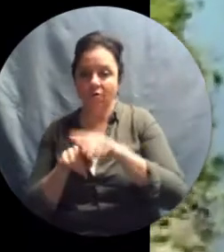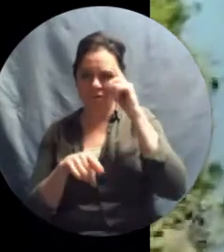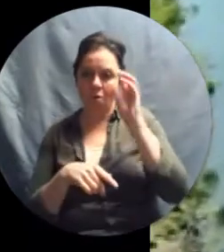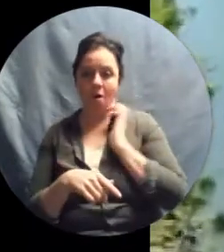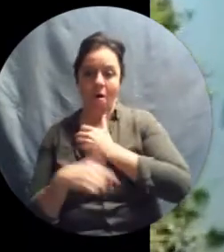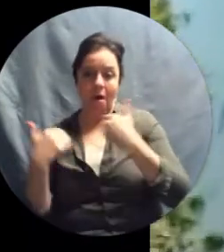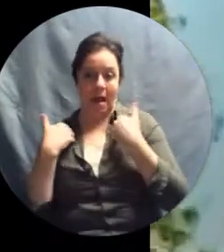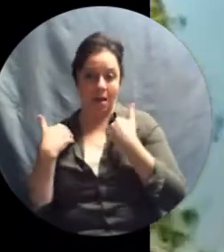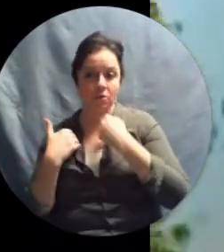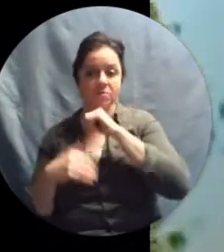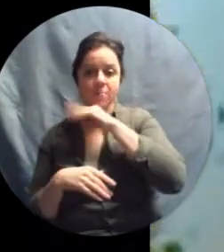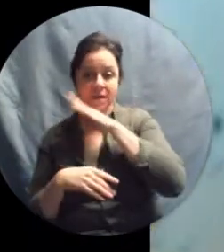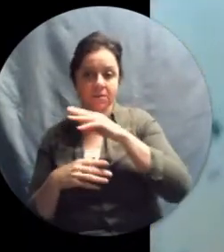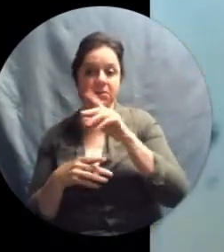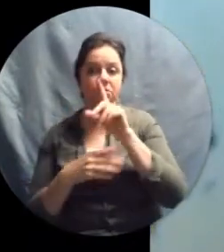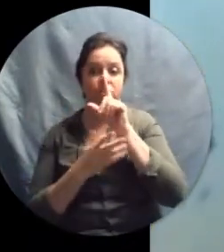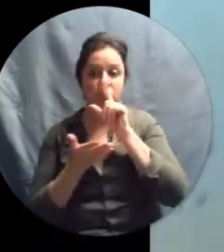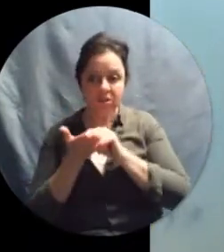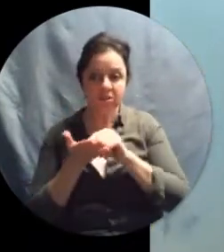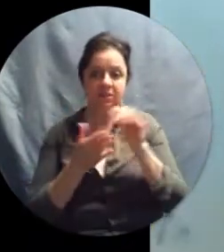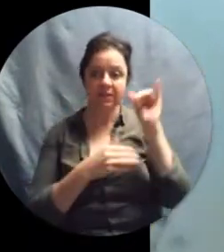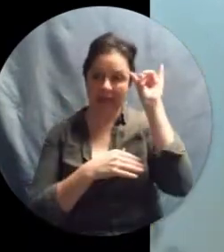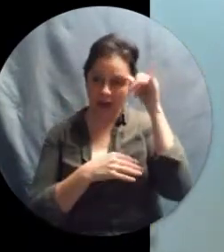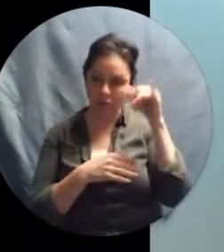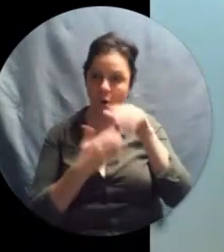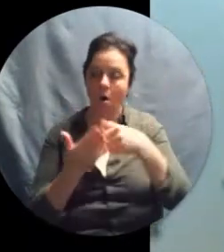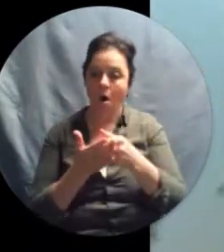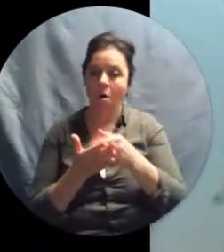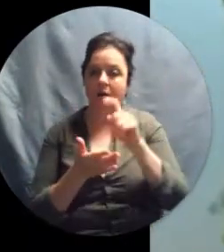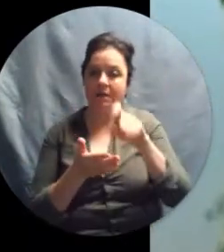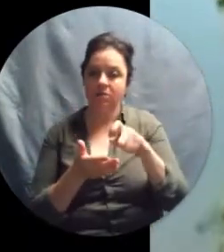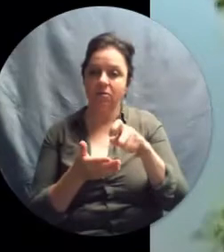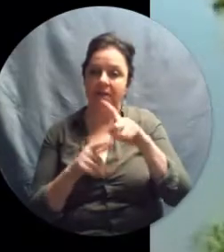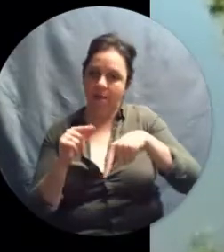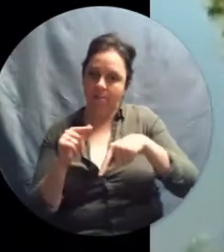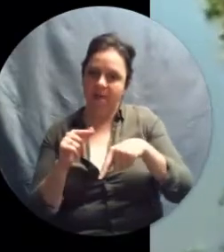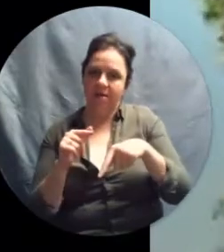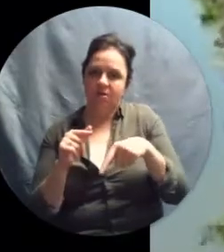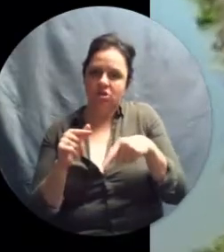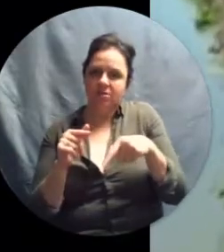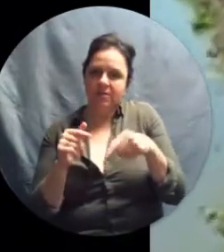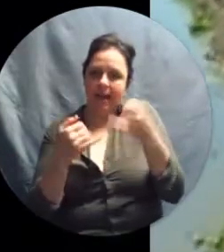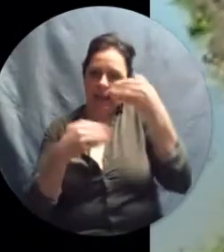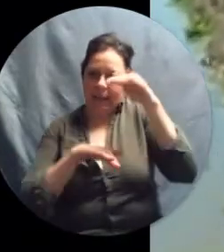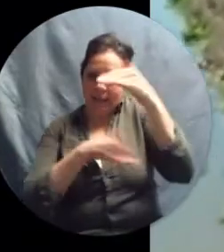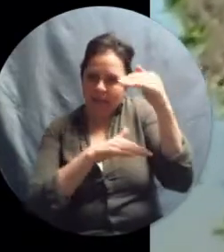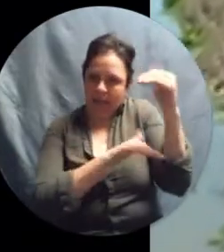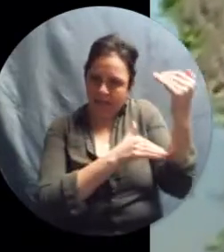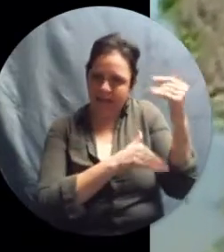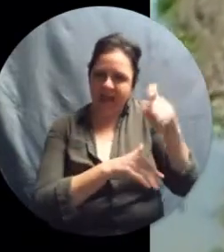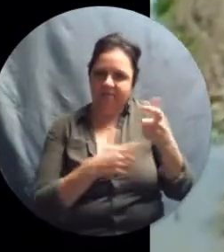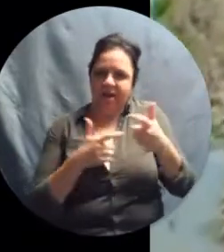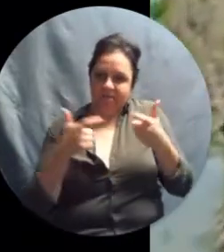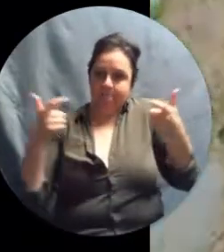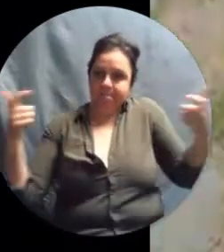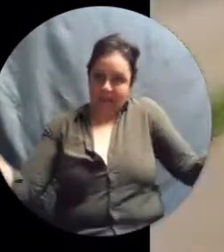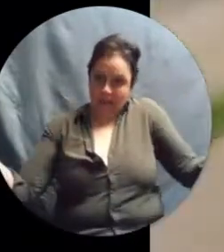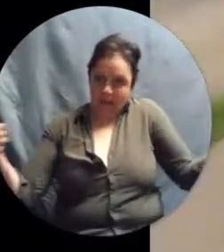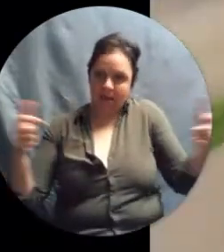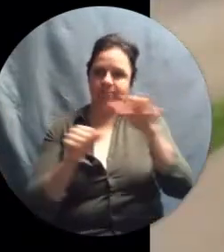for pigs and chickens and cows and all those other things. They all can't be confined to small little spaces. So we set